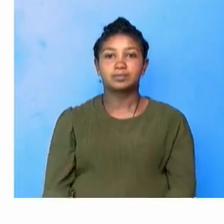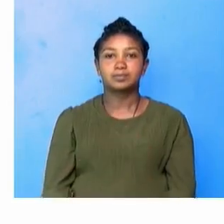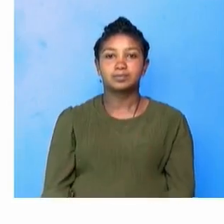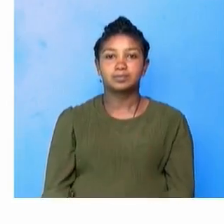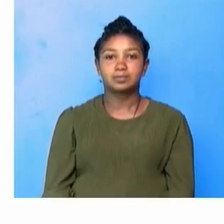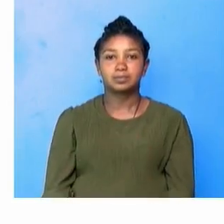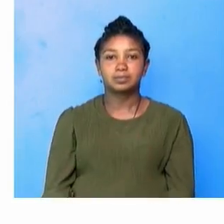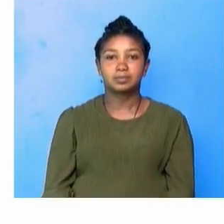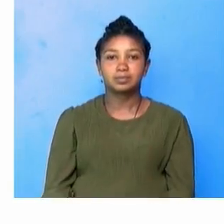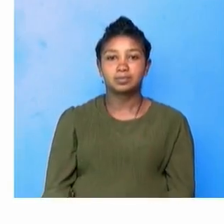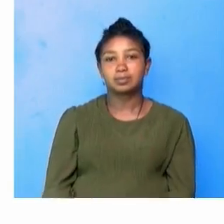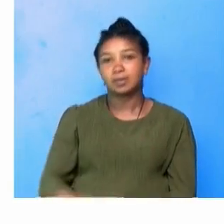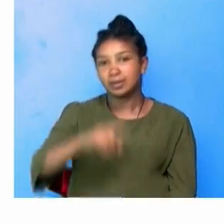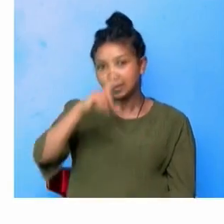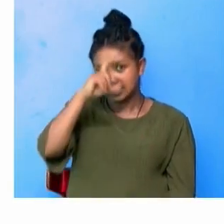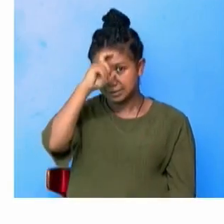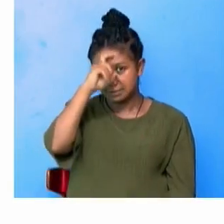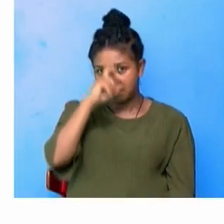smart.